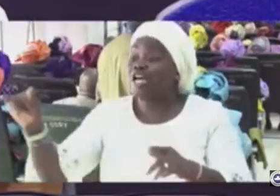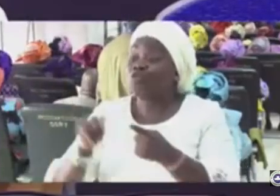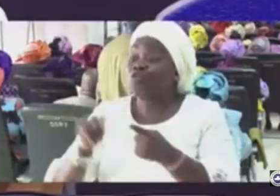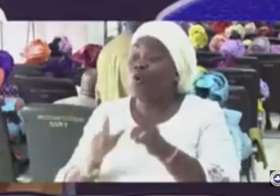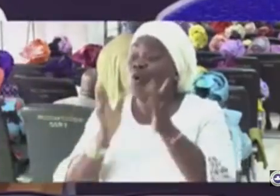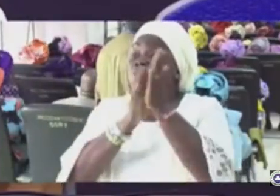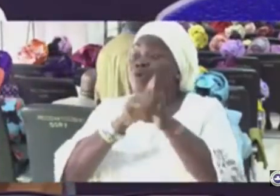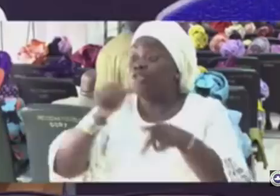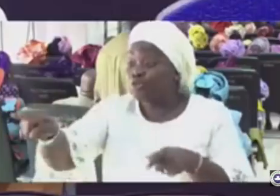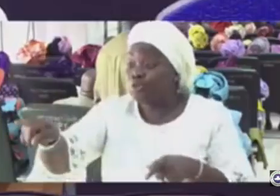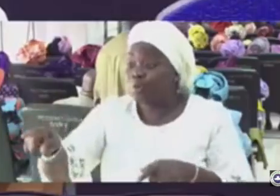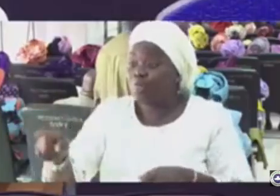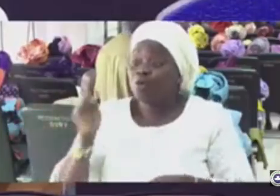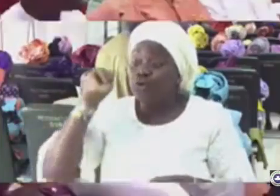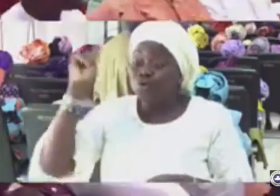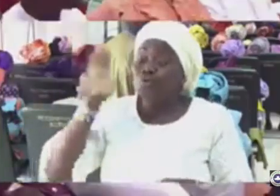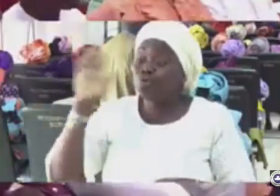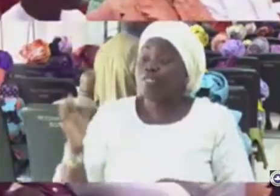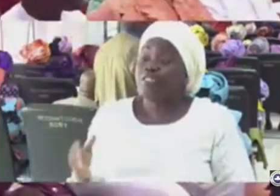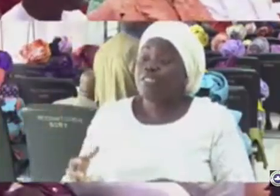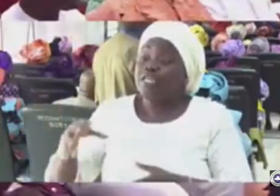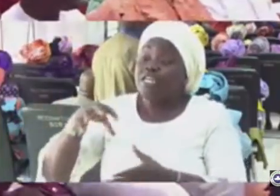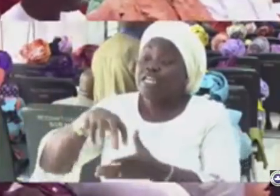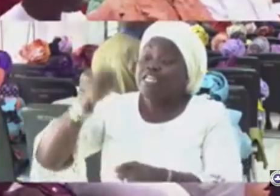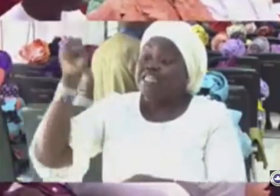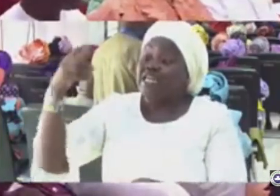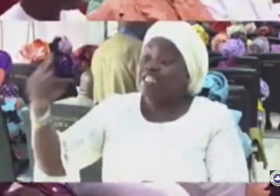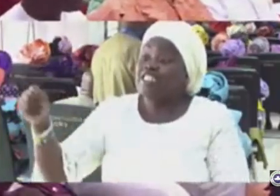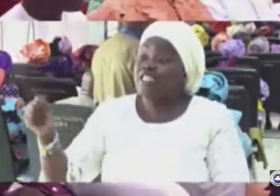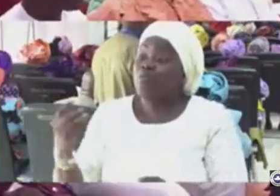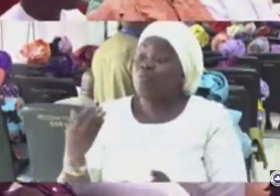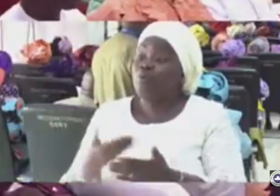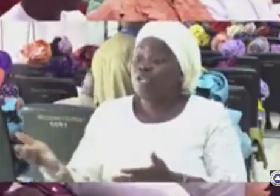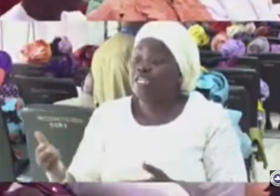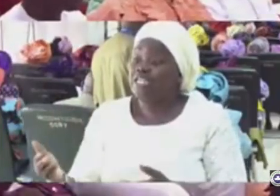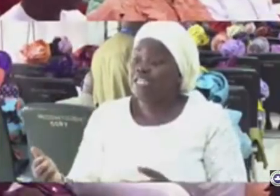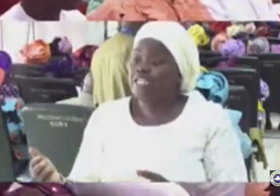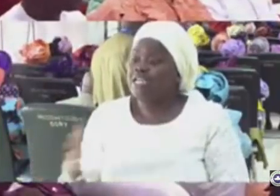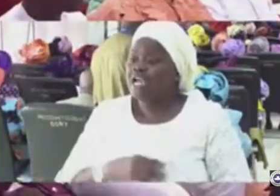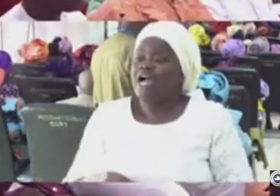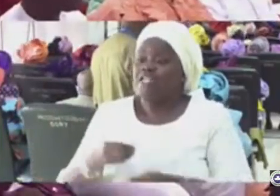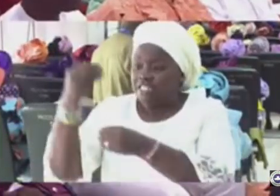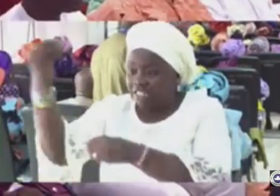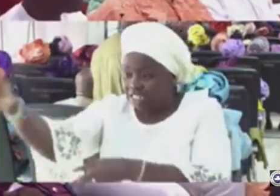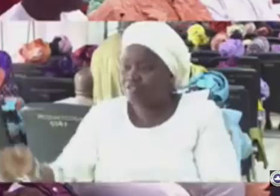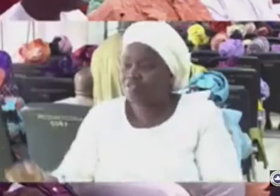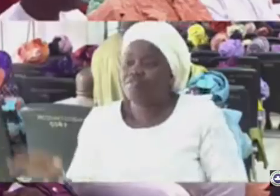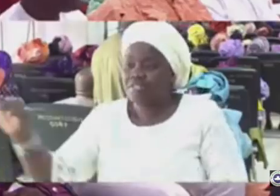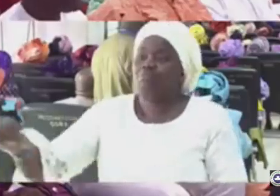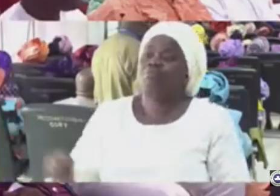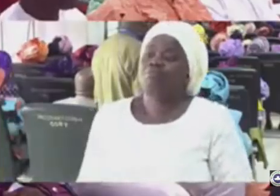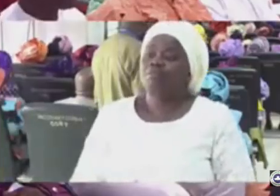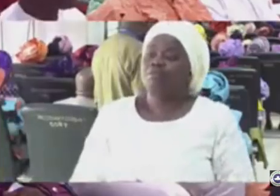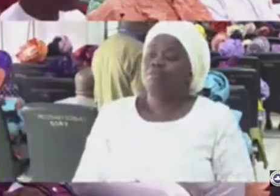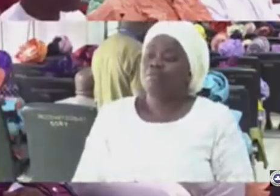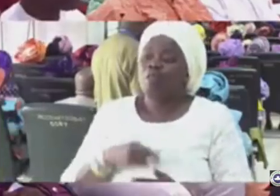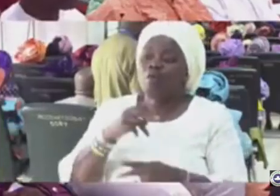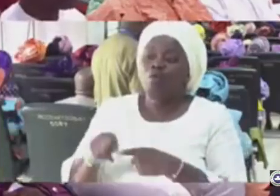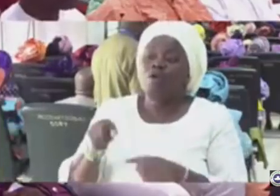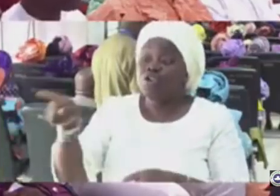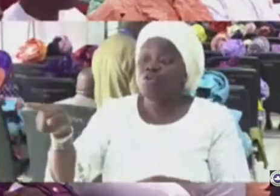the money and give it to him. When you want to take the money, your mind is telling you,